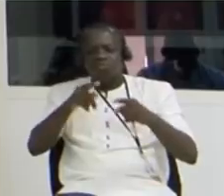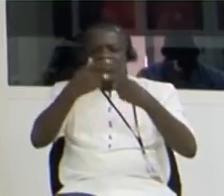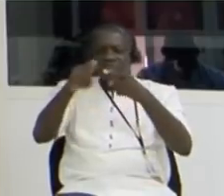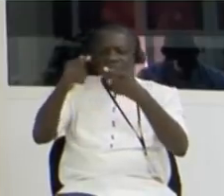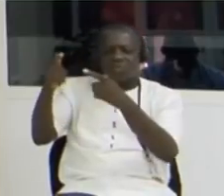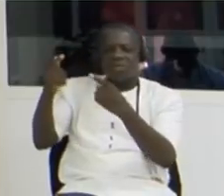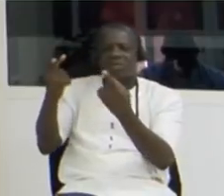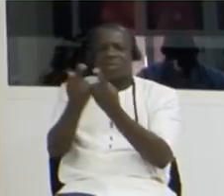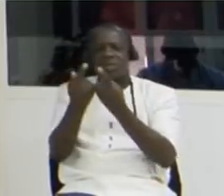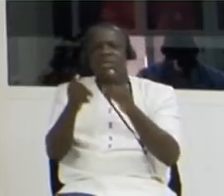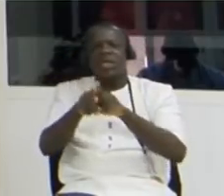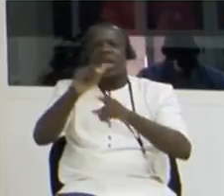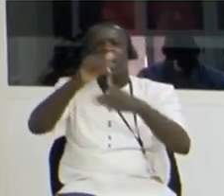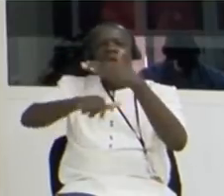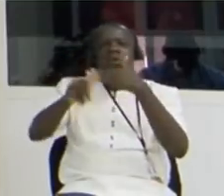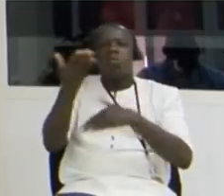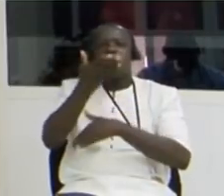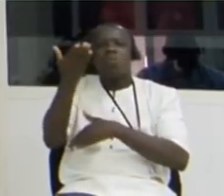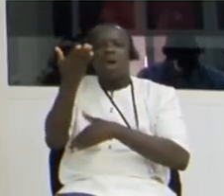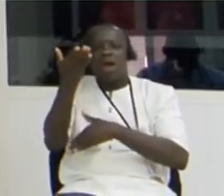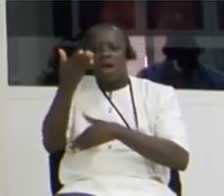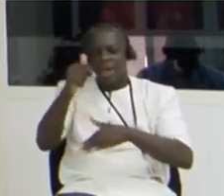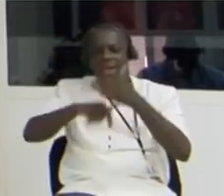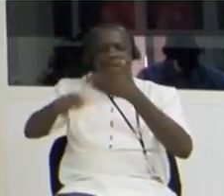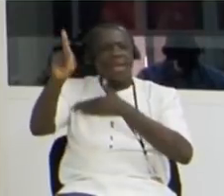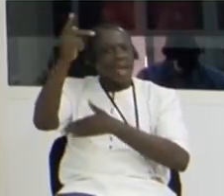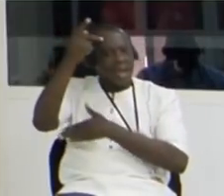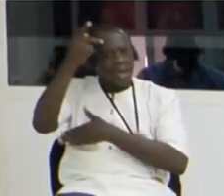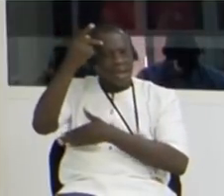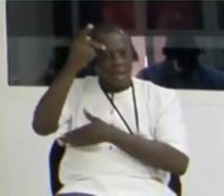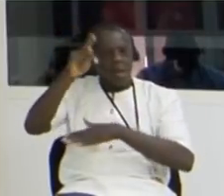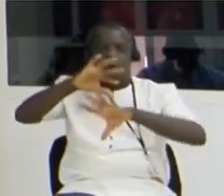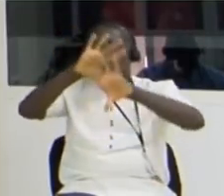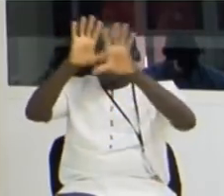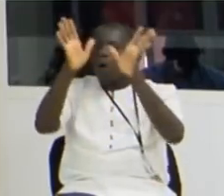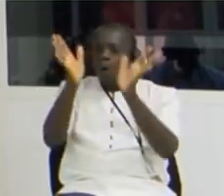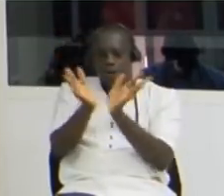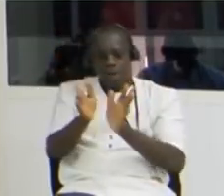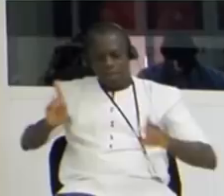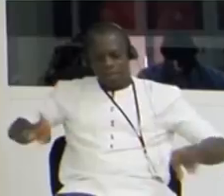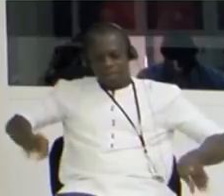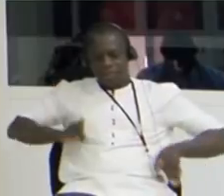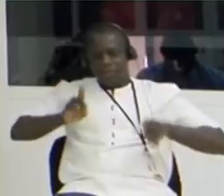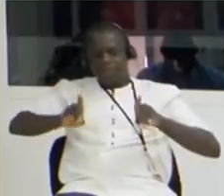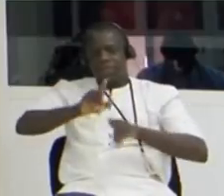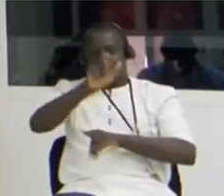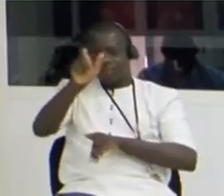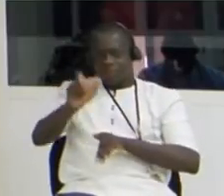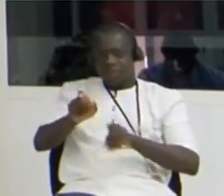Kanilai, and all the participants and those in the organizing committee